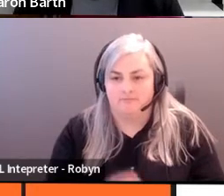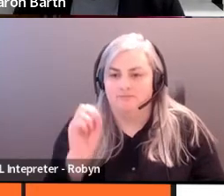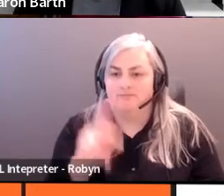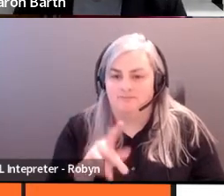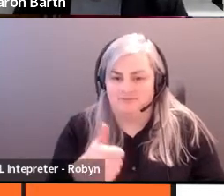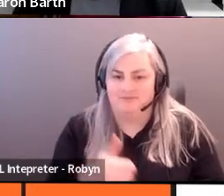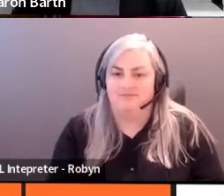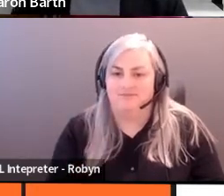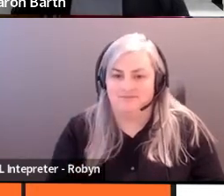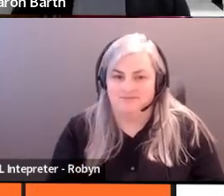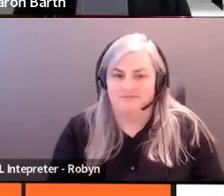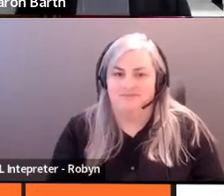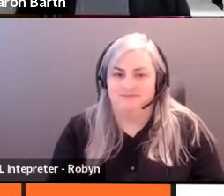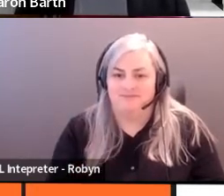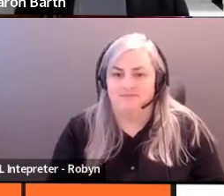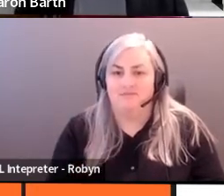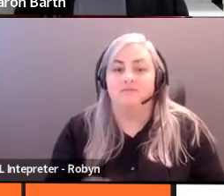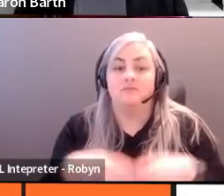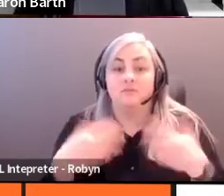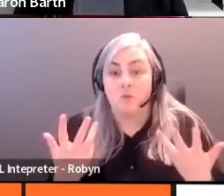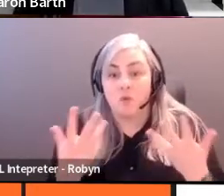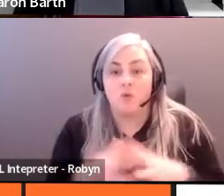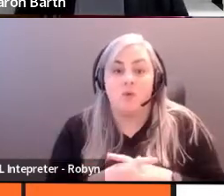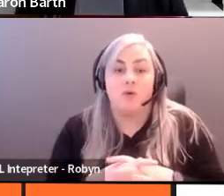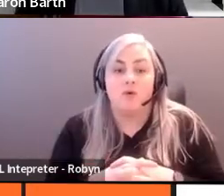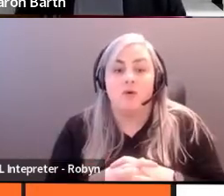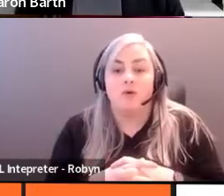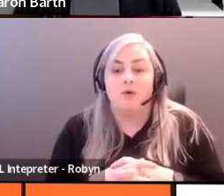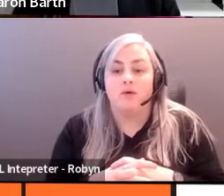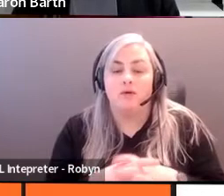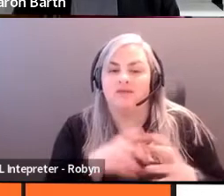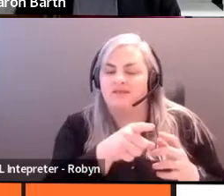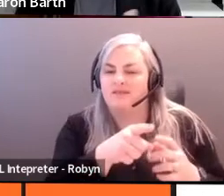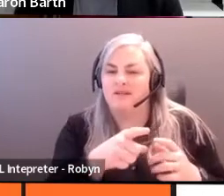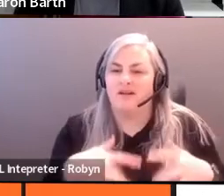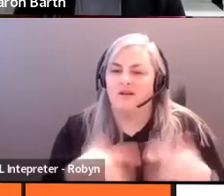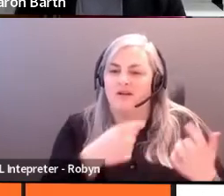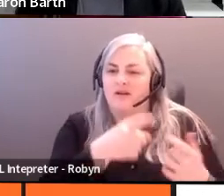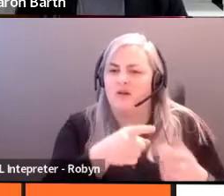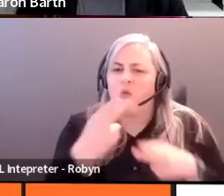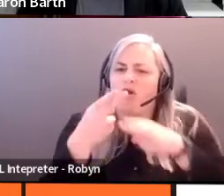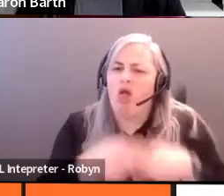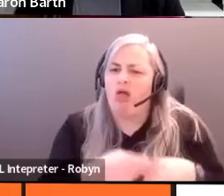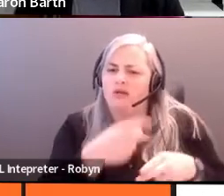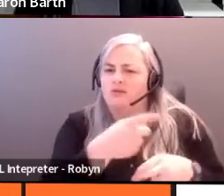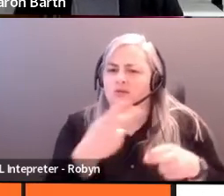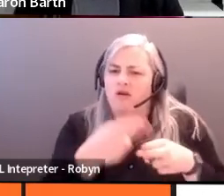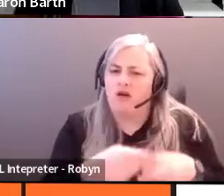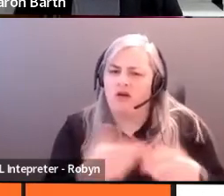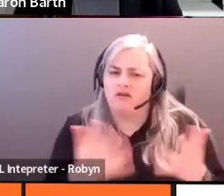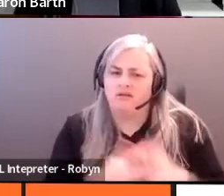Okay. So what's going on here? What would you call this?